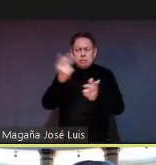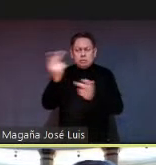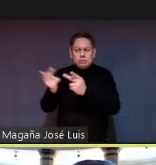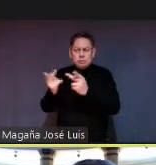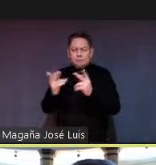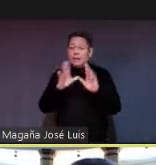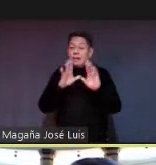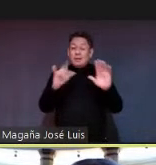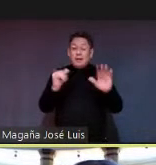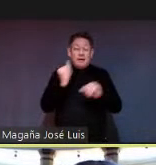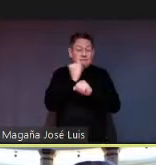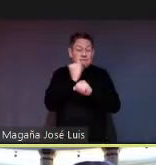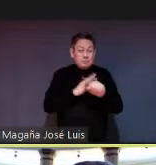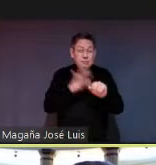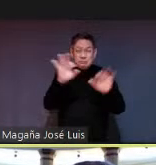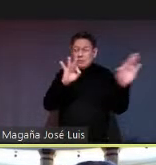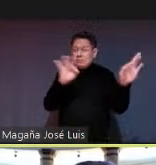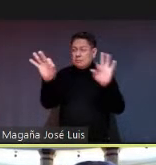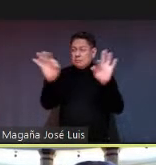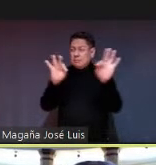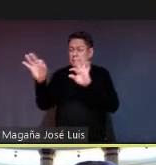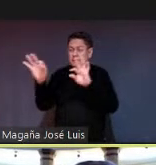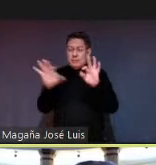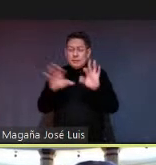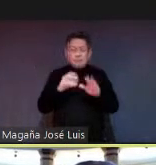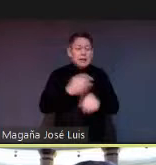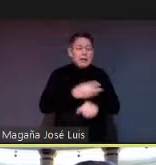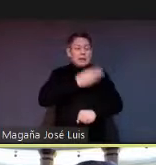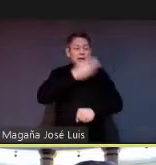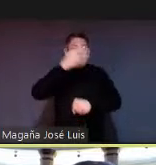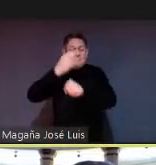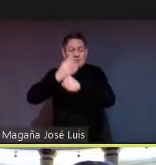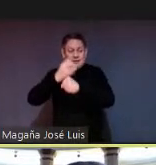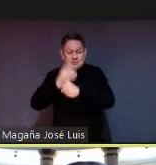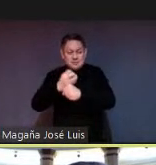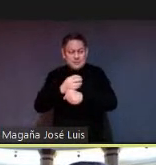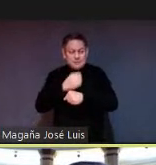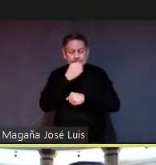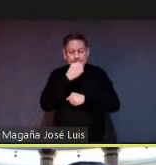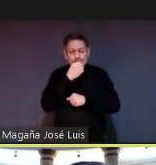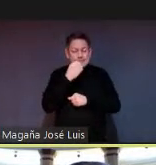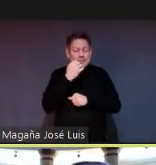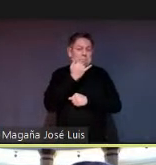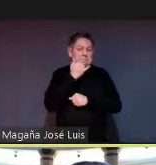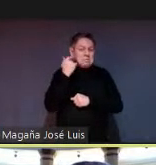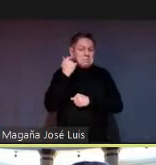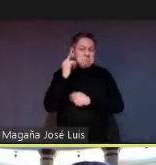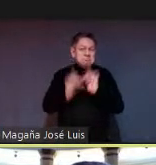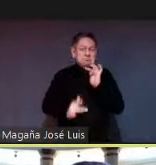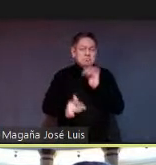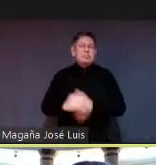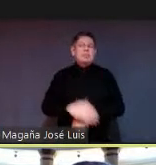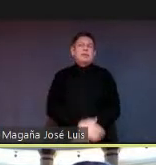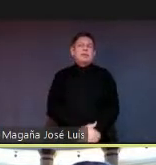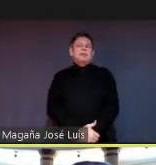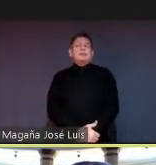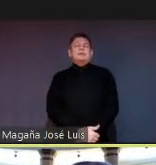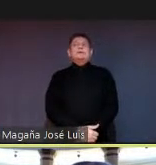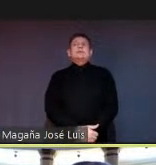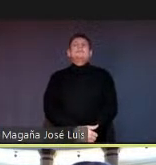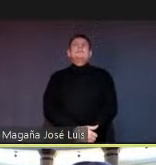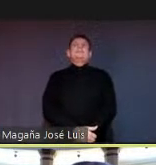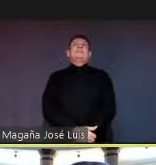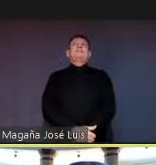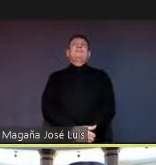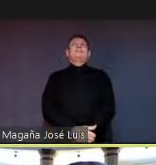information that we collected, we went to the third stage, that was visiting universities abroad. These are